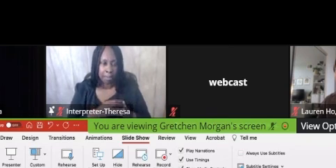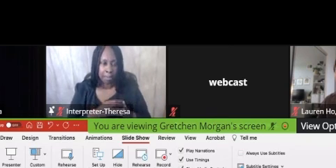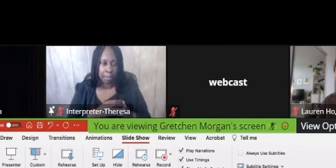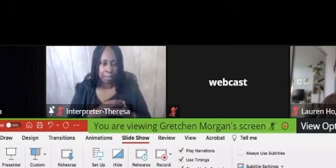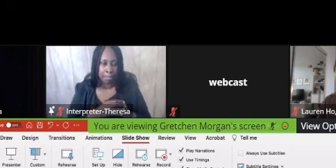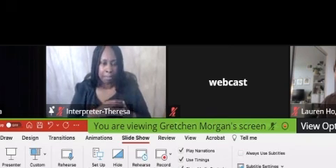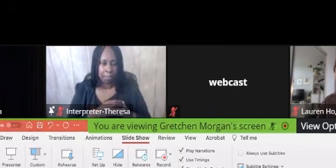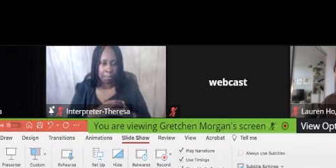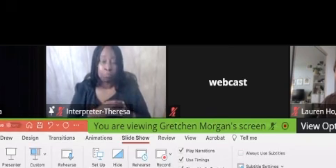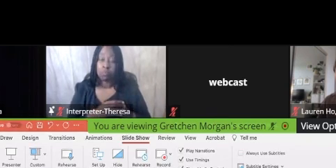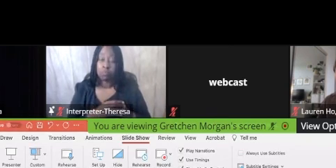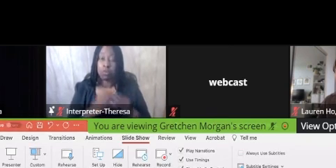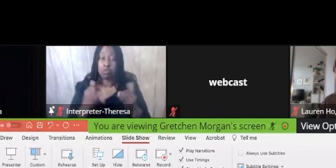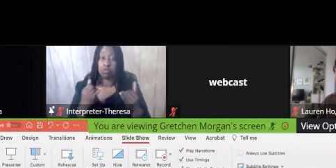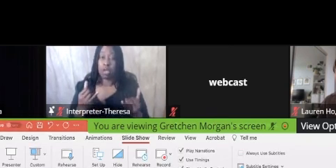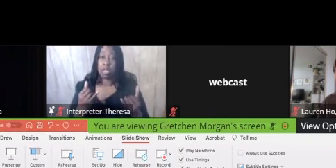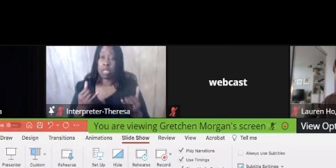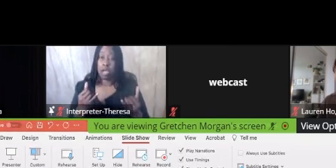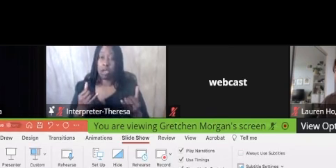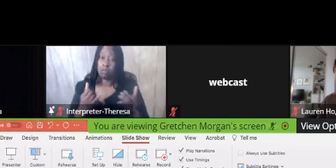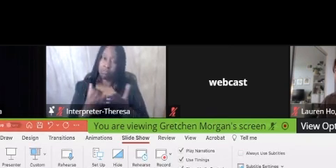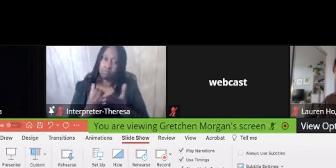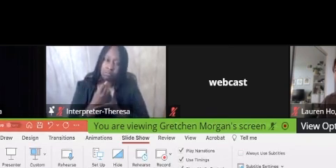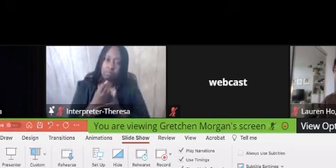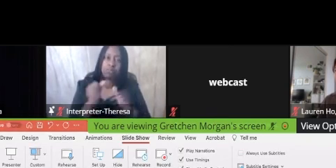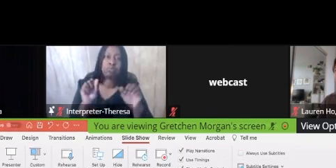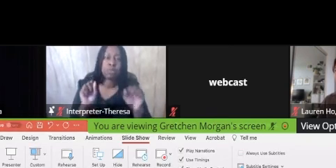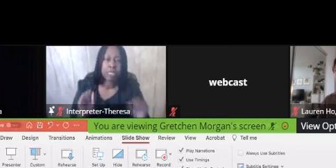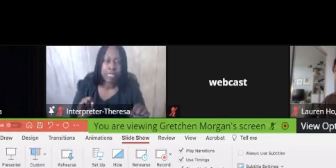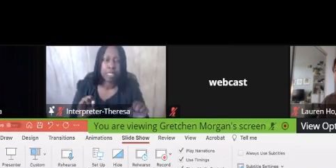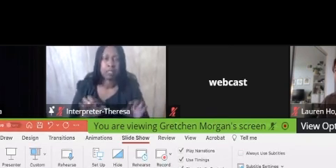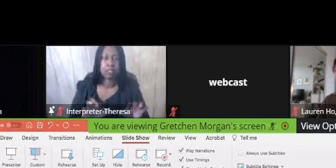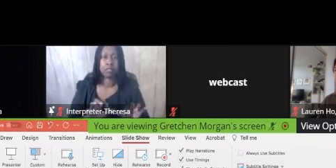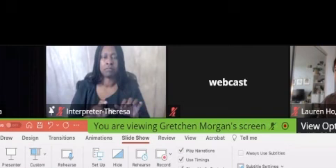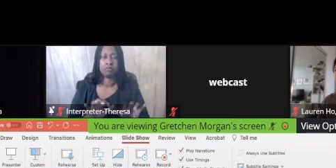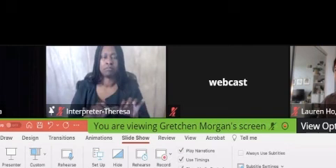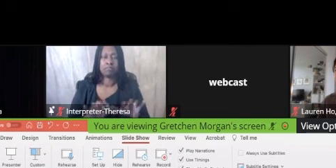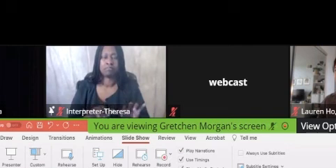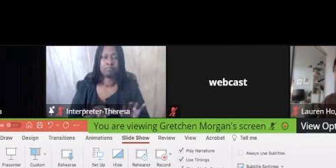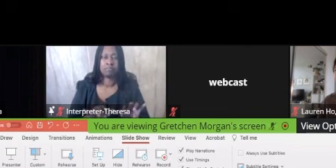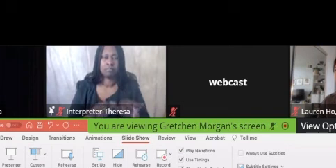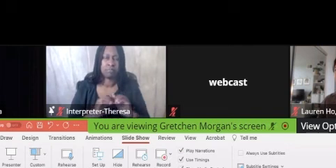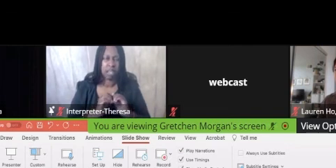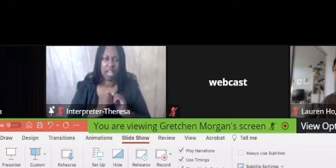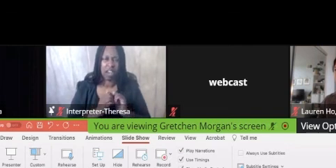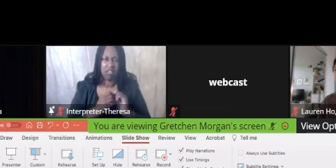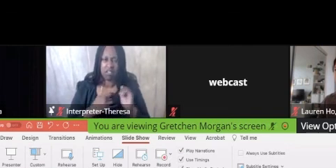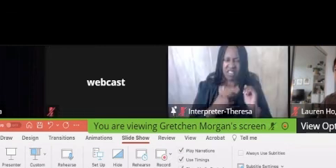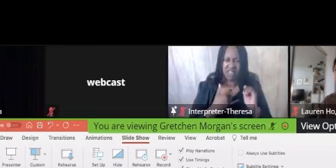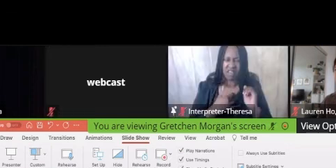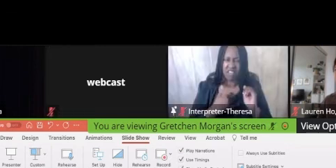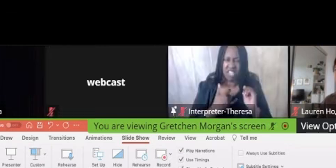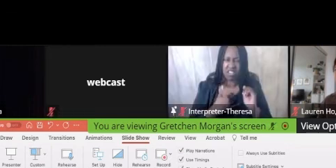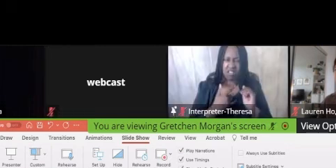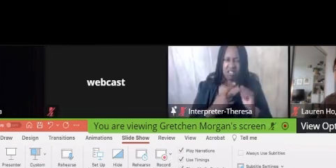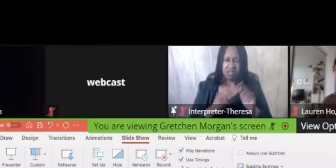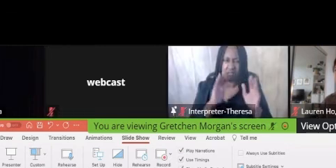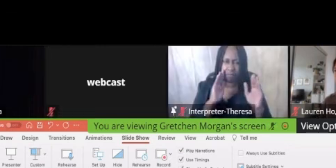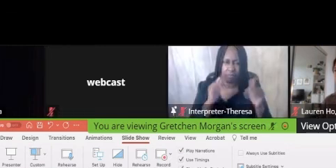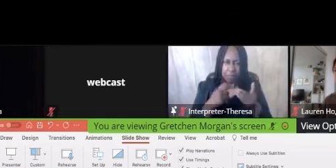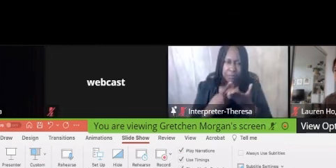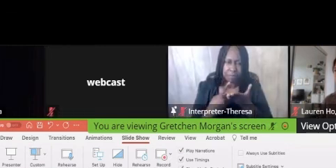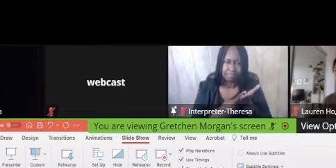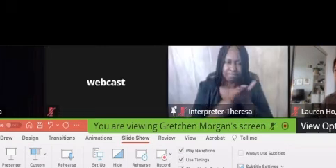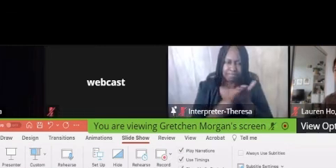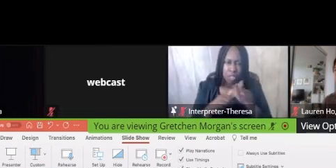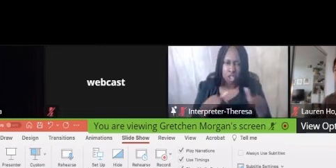space in the chat right now to just name, how did it feel to engage with challenging insights in this space